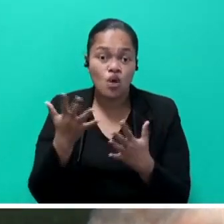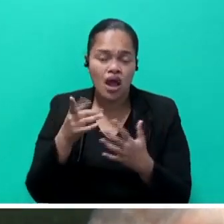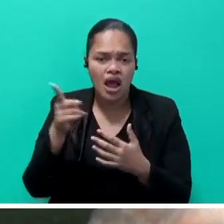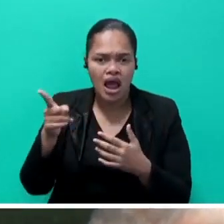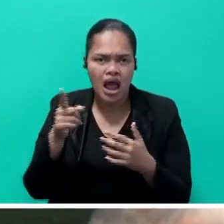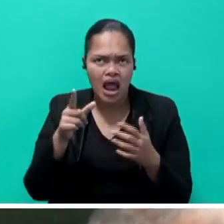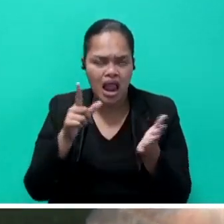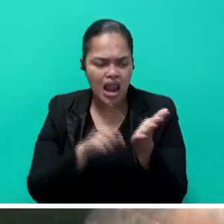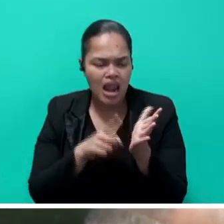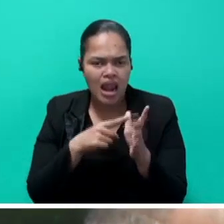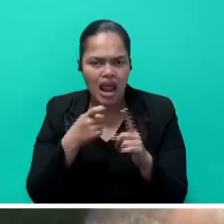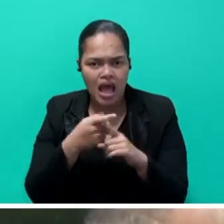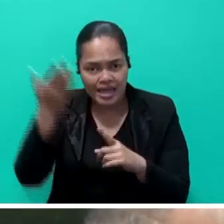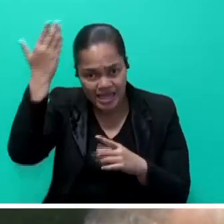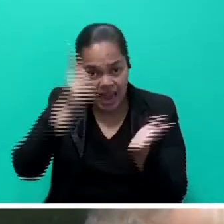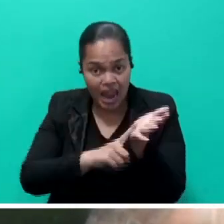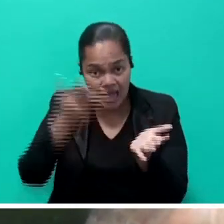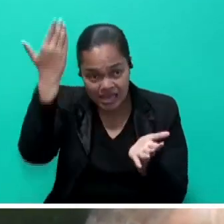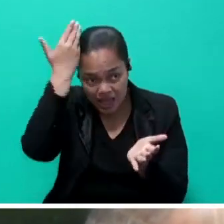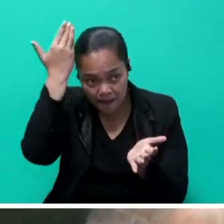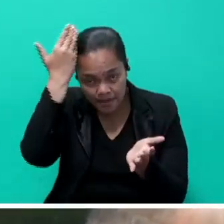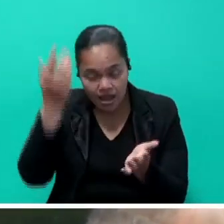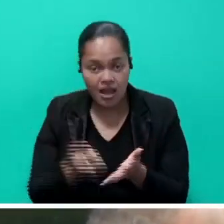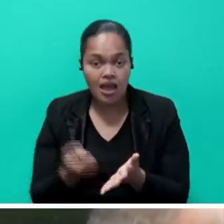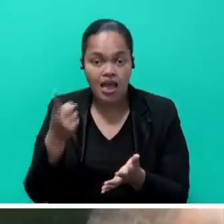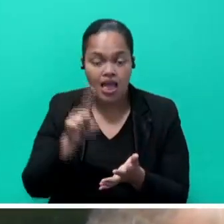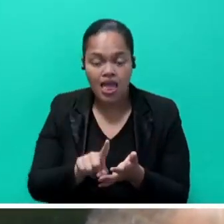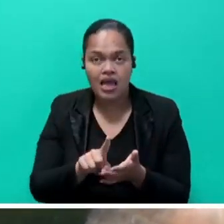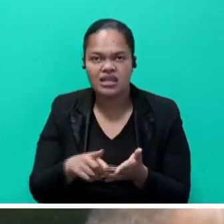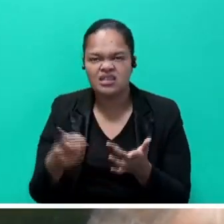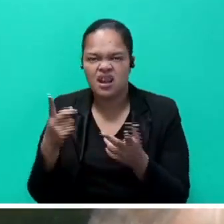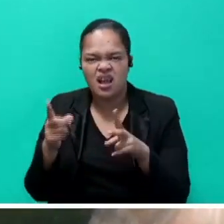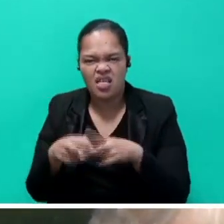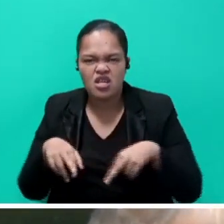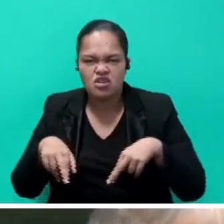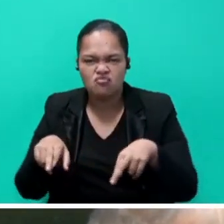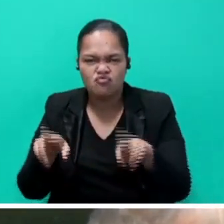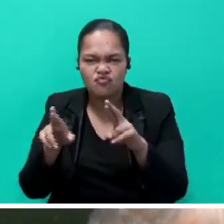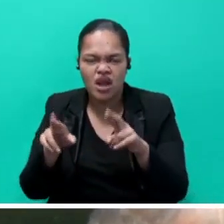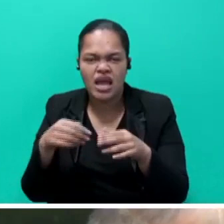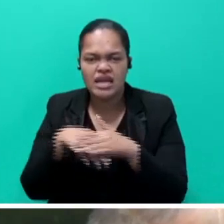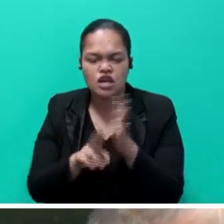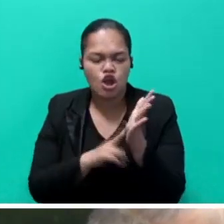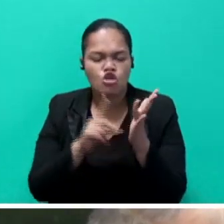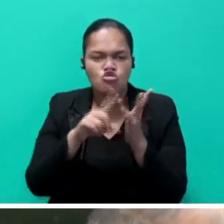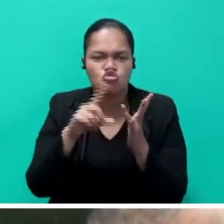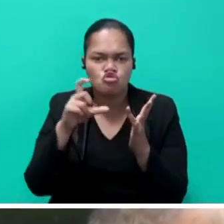the Upper Singatoka River, and Naivilada Village in Northern. Mr. Speaker,